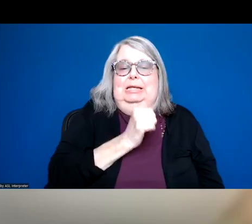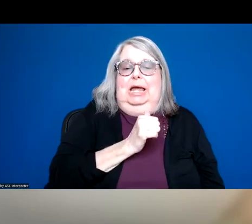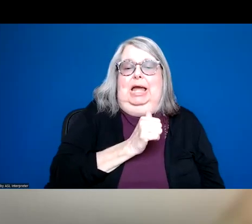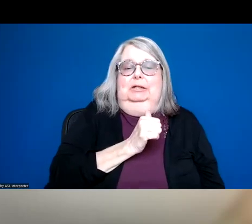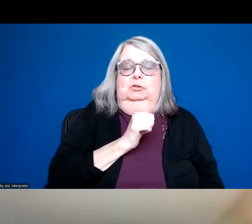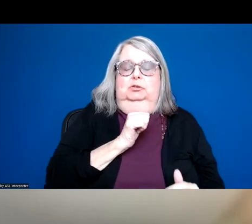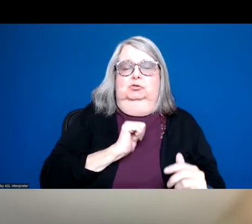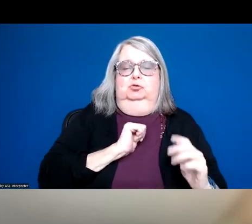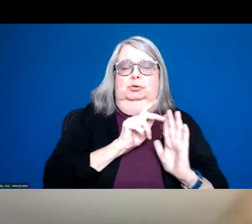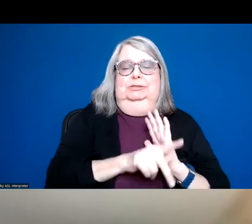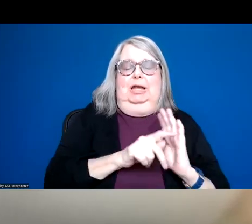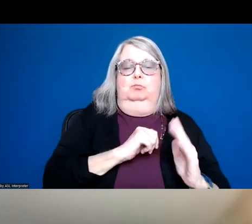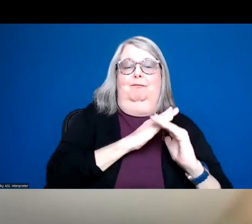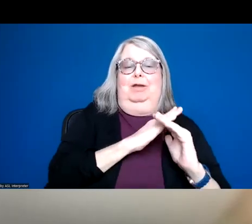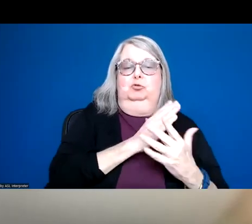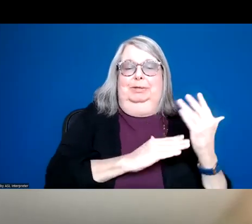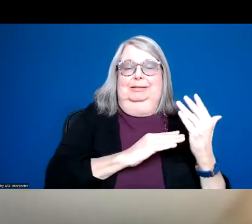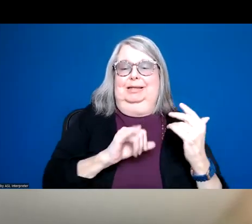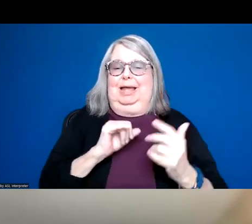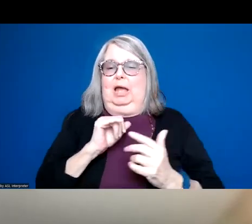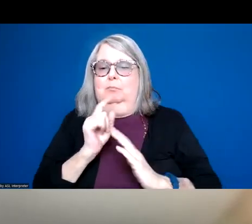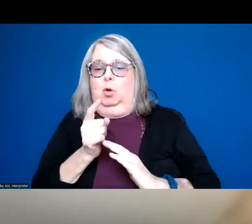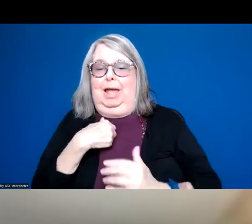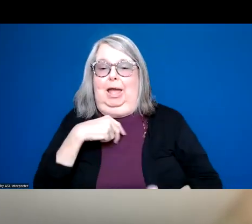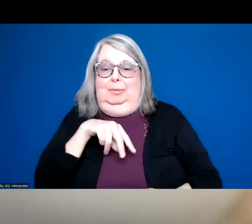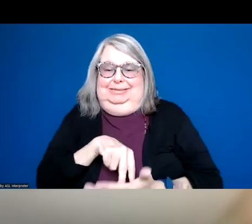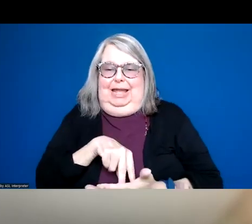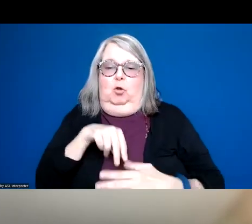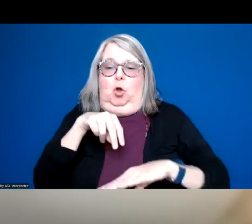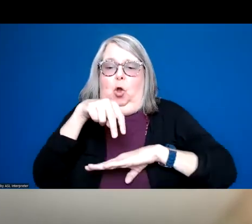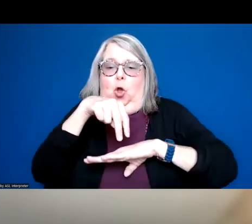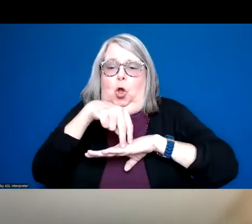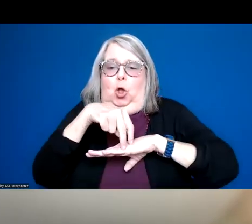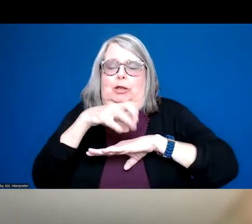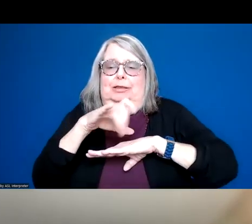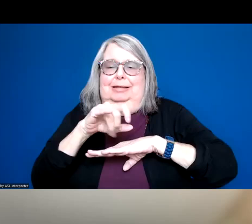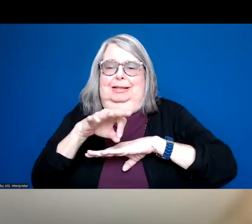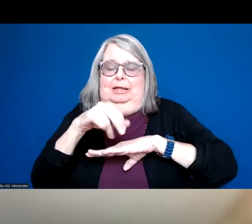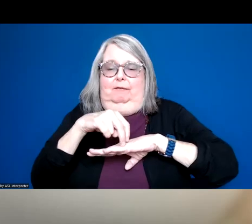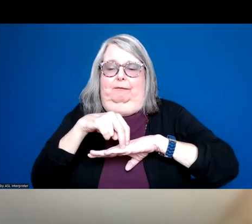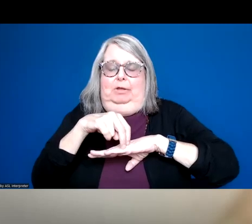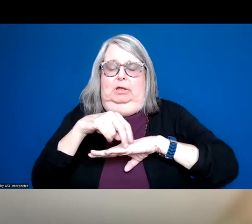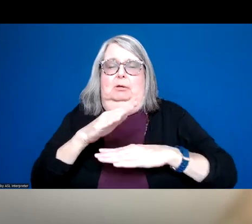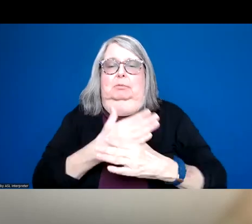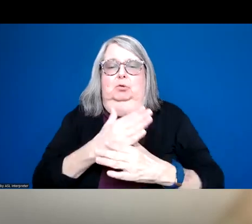piece, but that moment where I'm standing right there on that cliff between life and death.